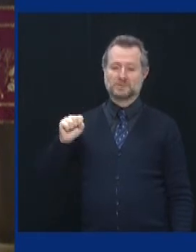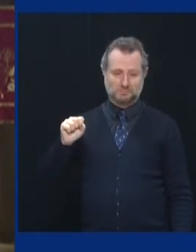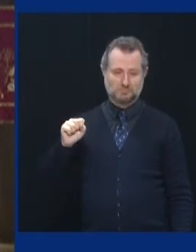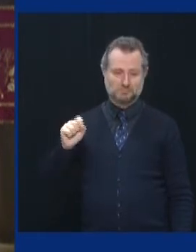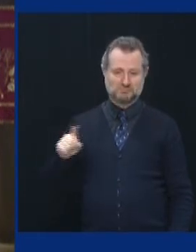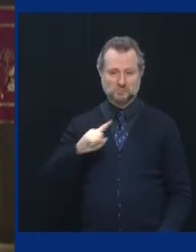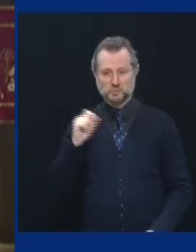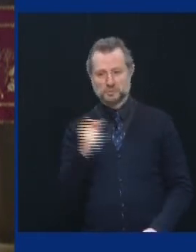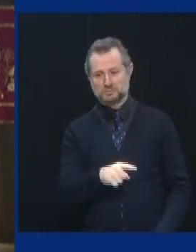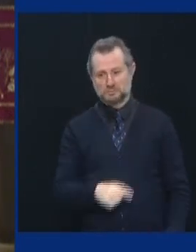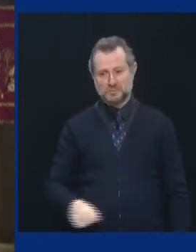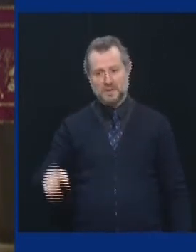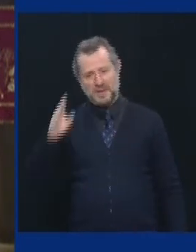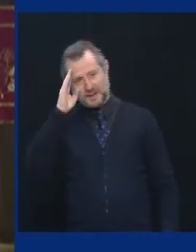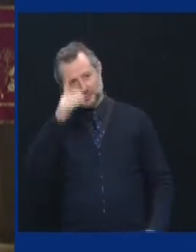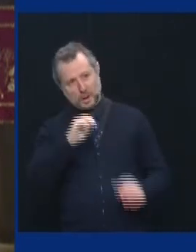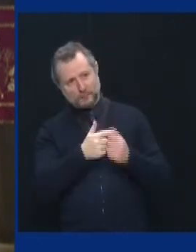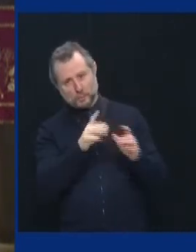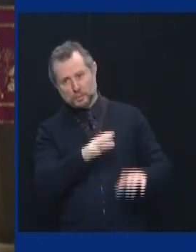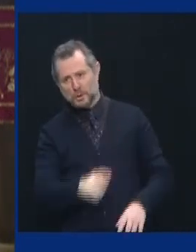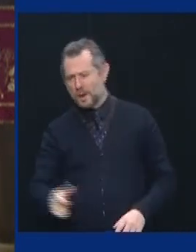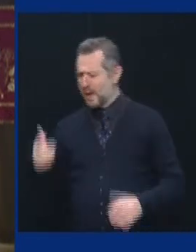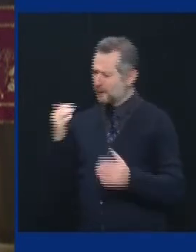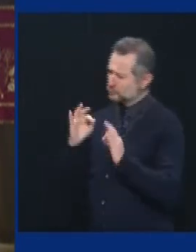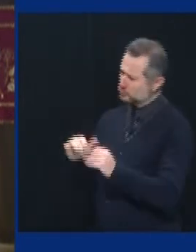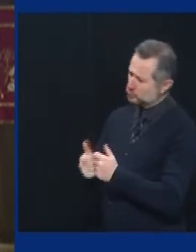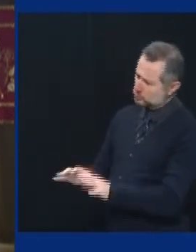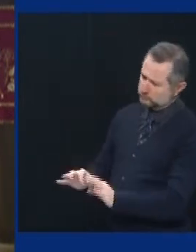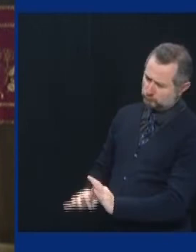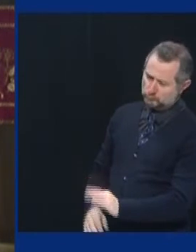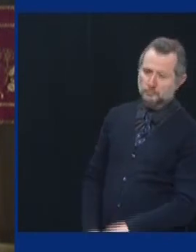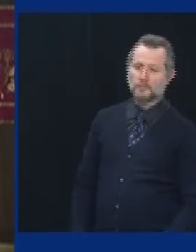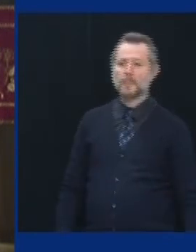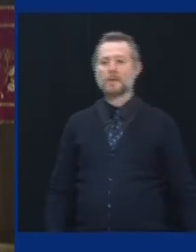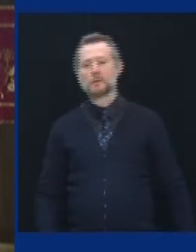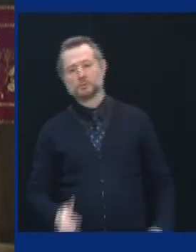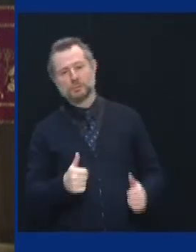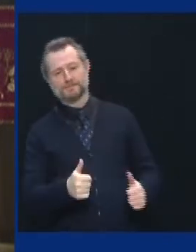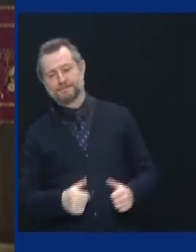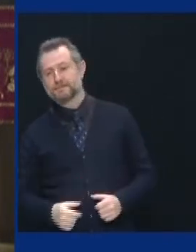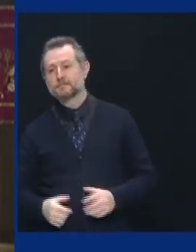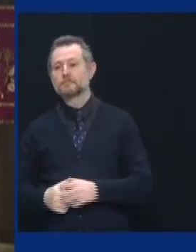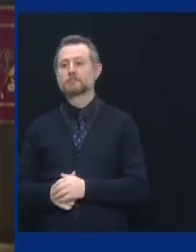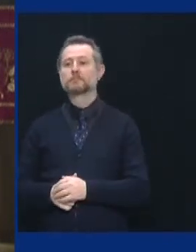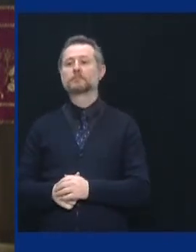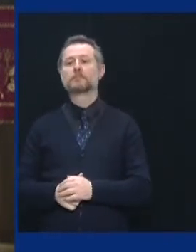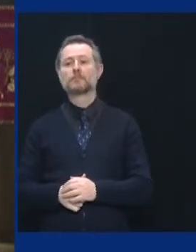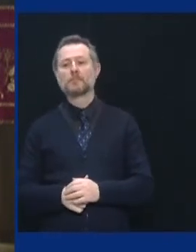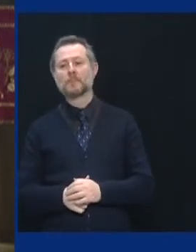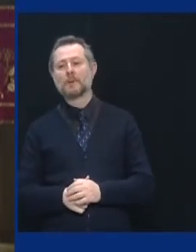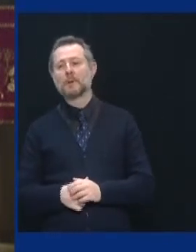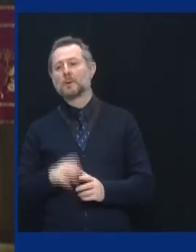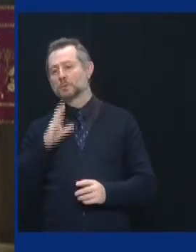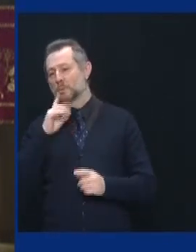Hi, Governor. How are you? Good, Stacy. How are you? Good. With regard to